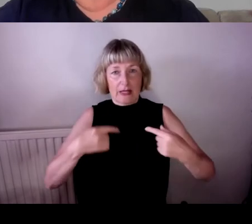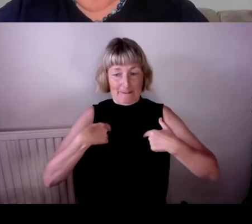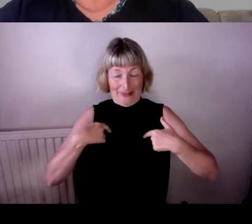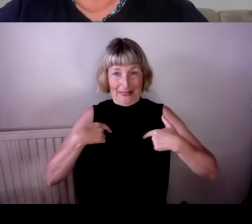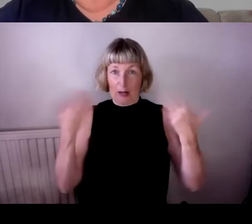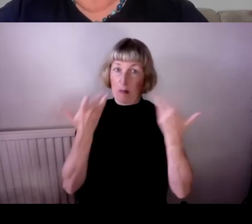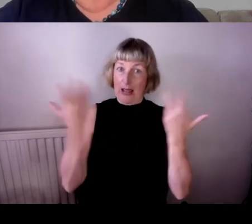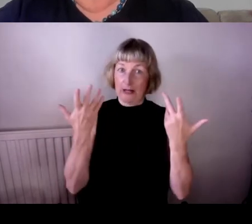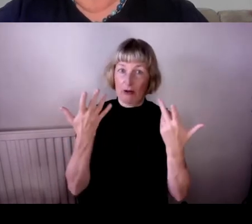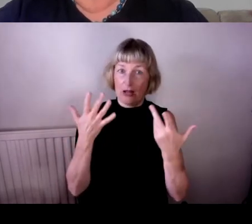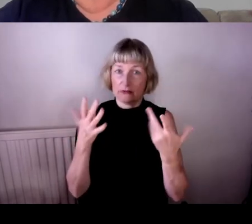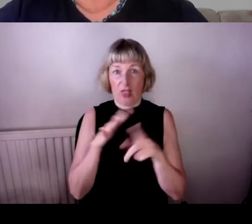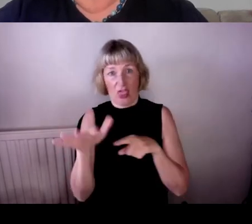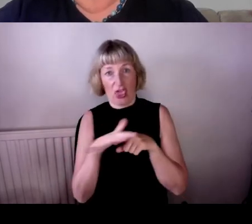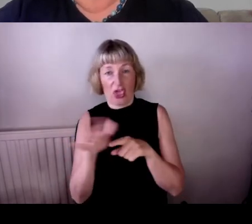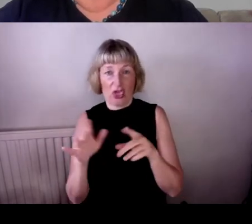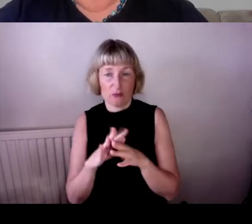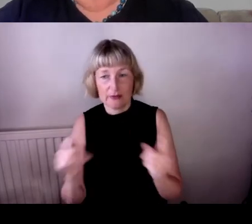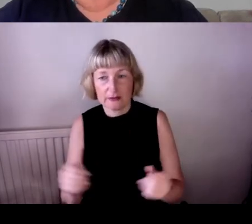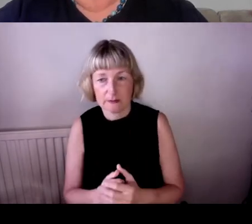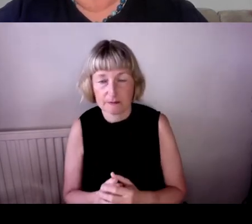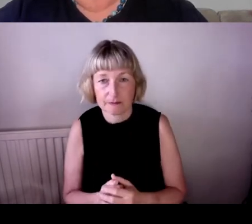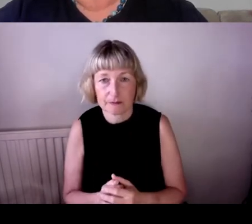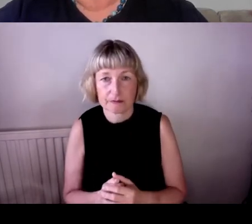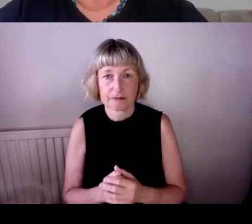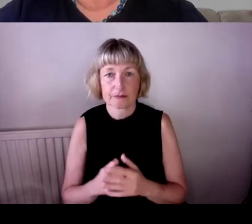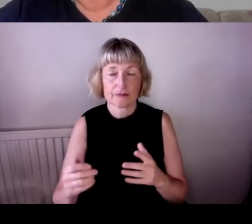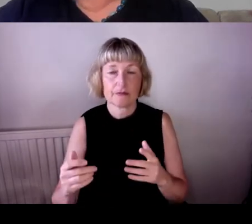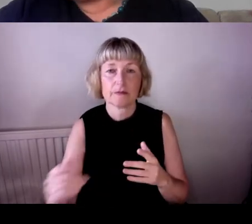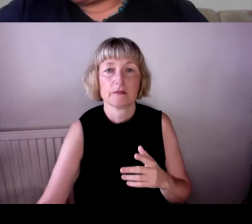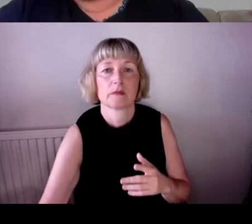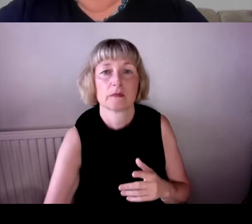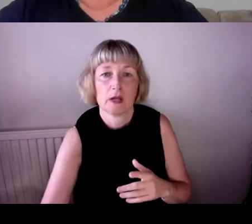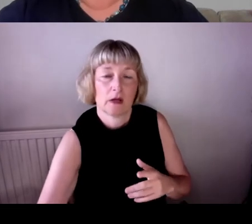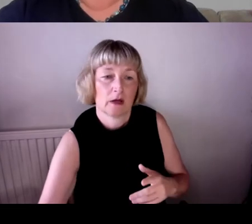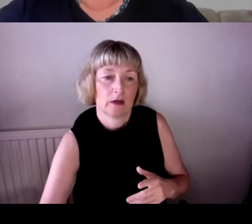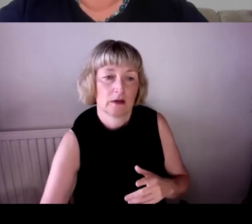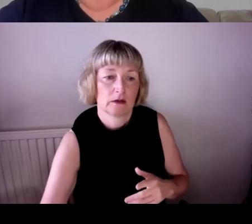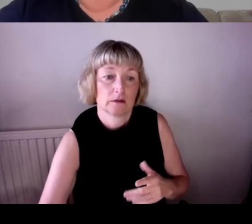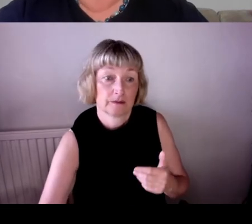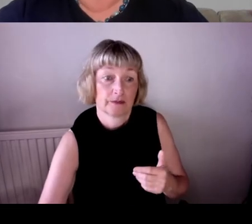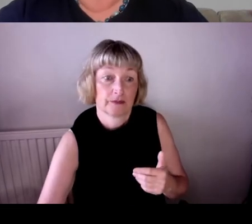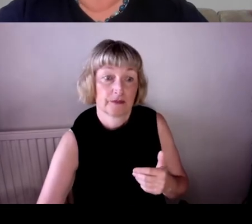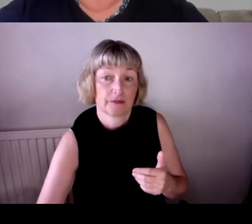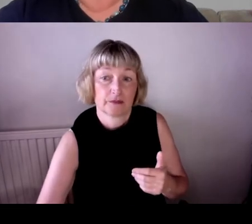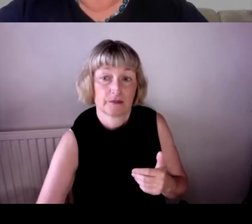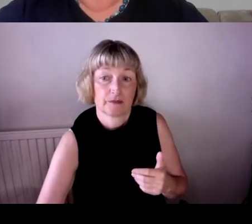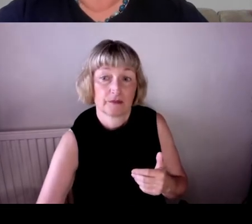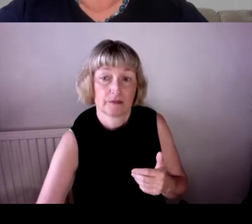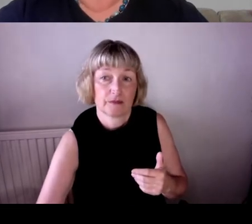though that's one of the opportunities of being an independent artist making your own work is that yes, it is. They're not